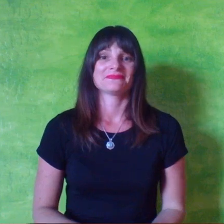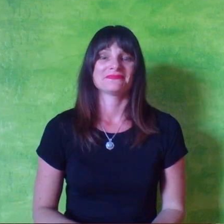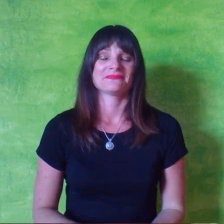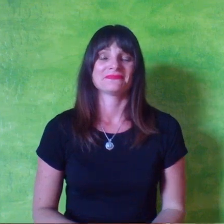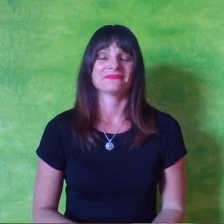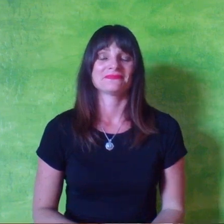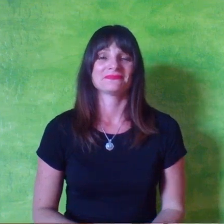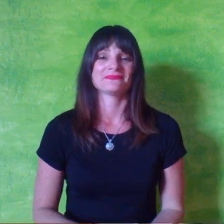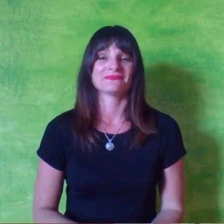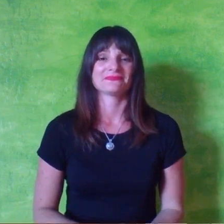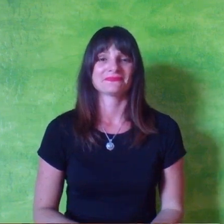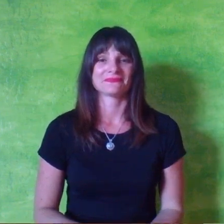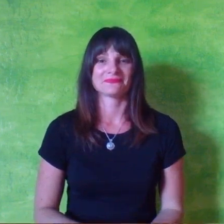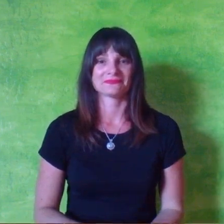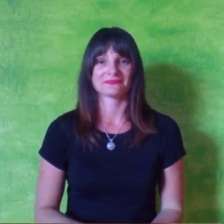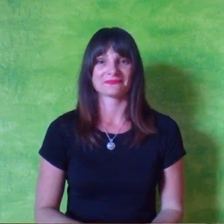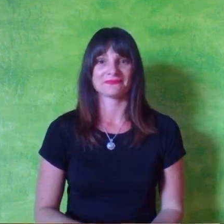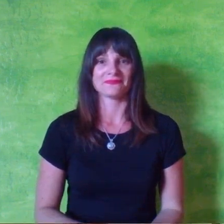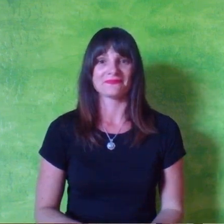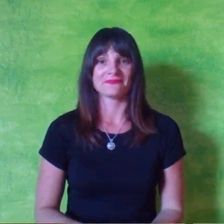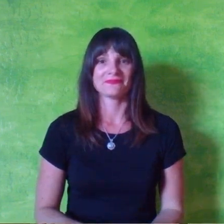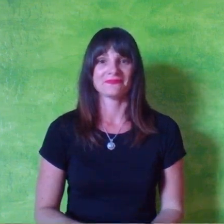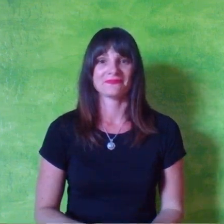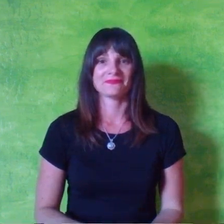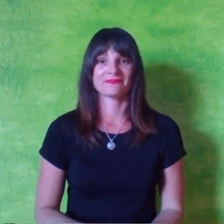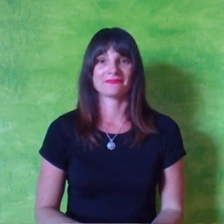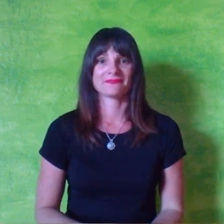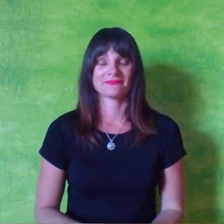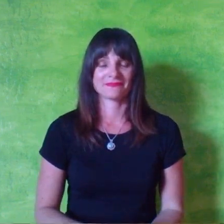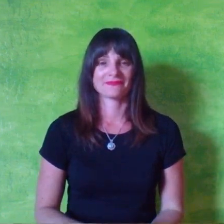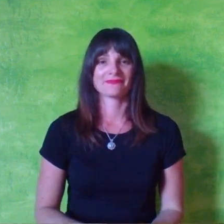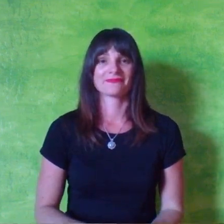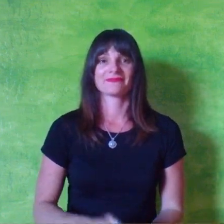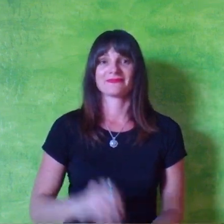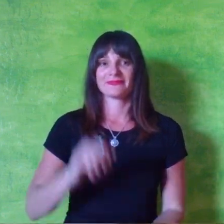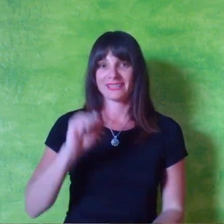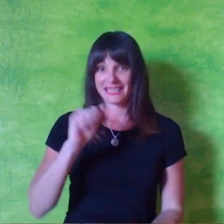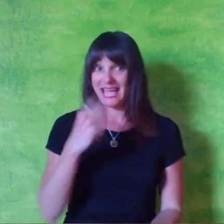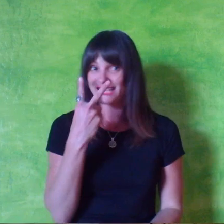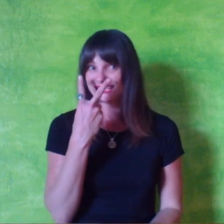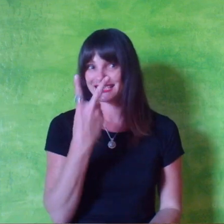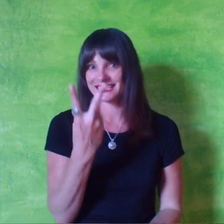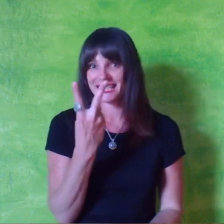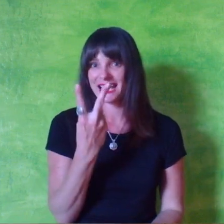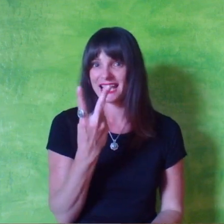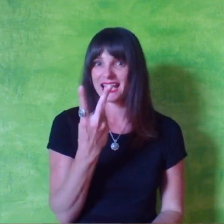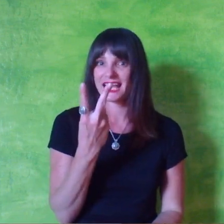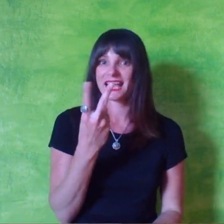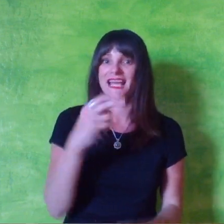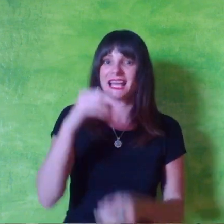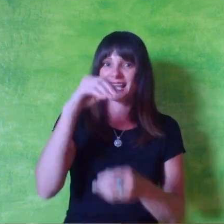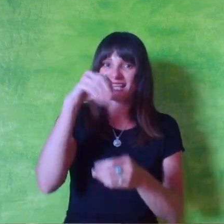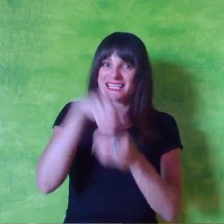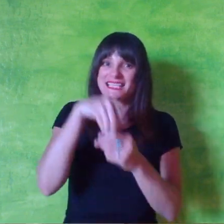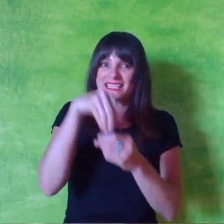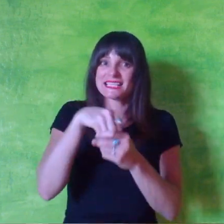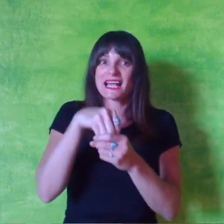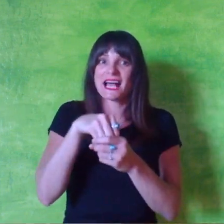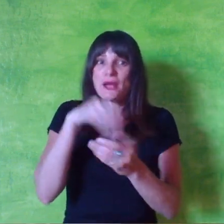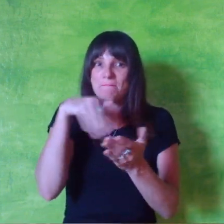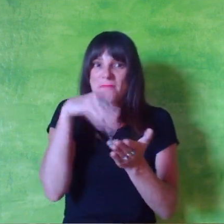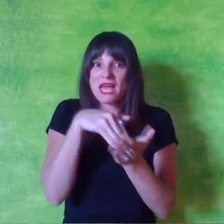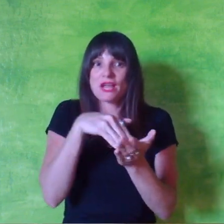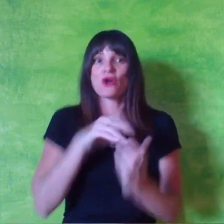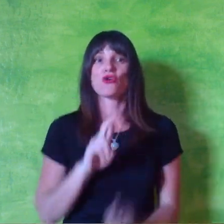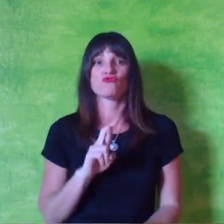All right. So you can see you've got a nice kind of a rare in the middle cut and a